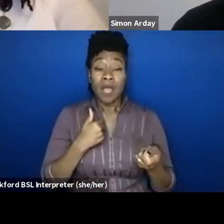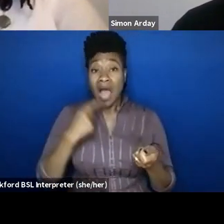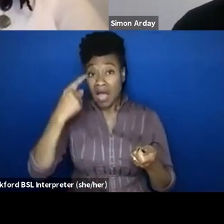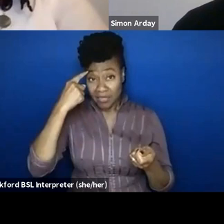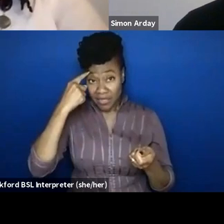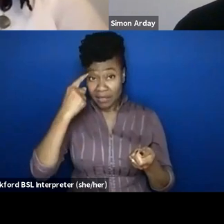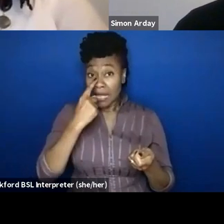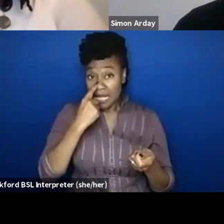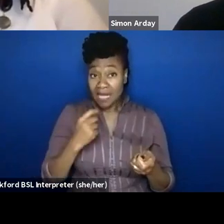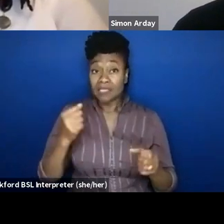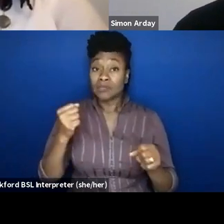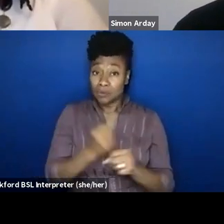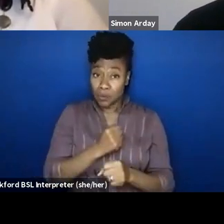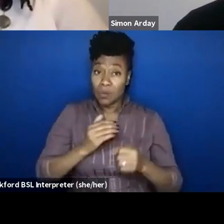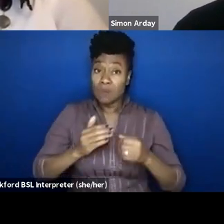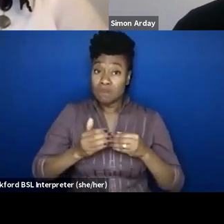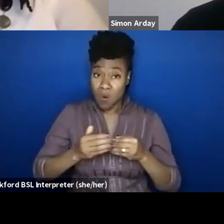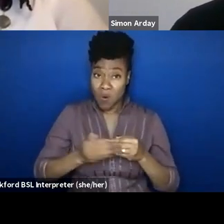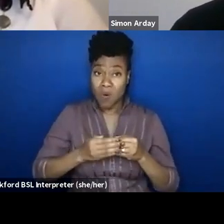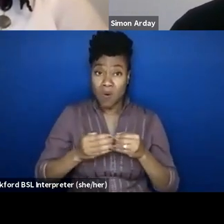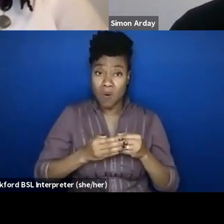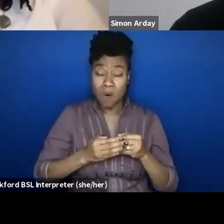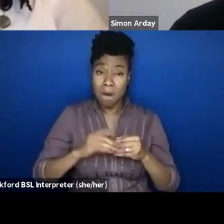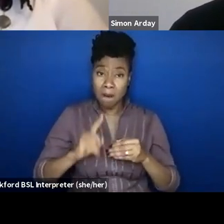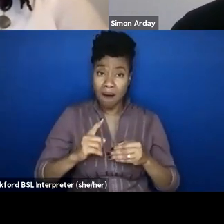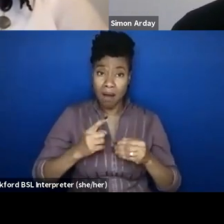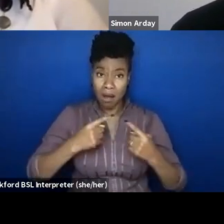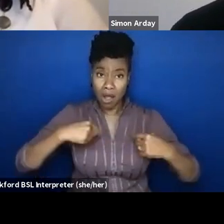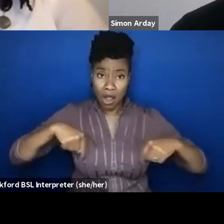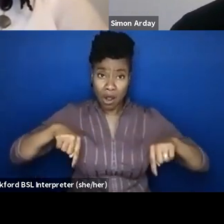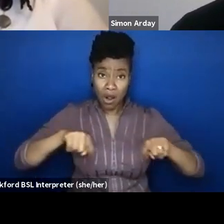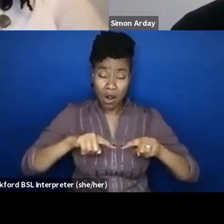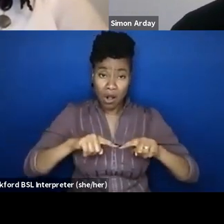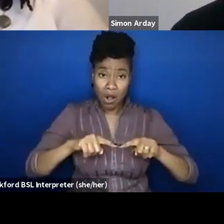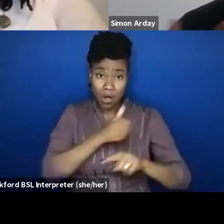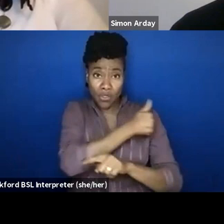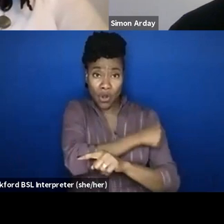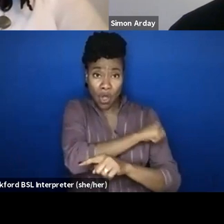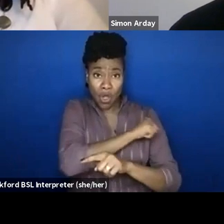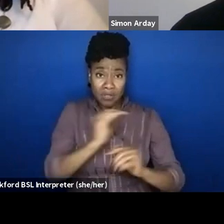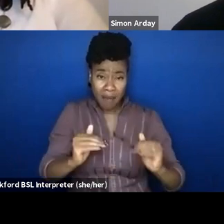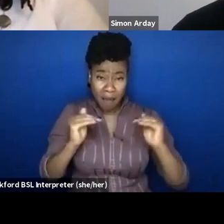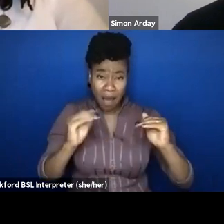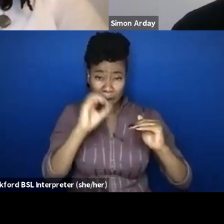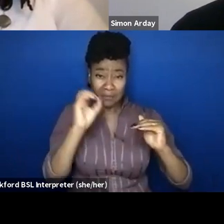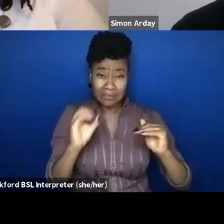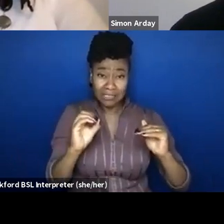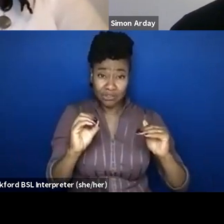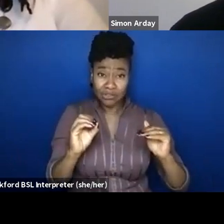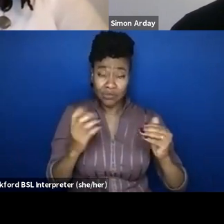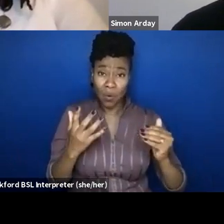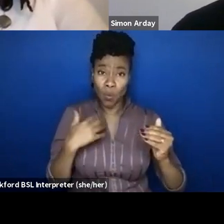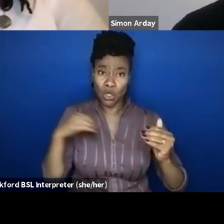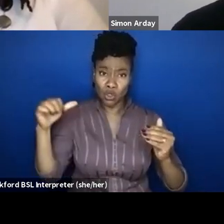more in that respect. But we use that position to hold people to account, to hold ourselves to account, to